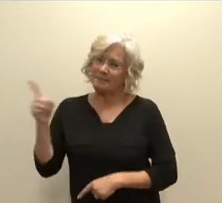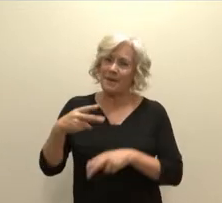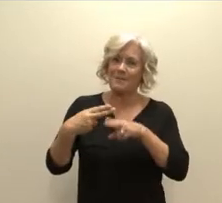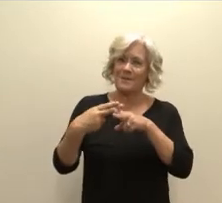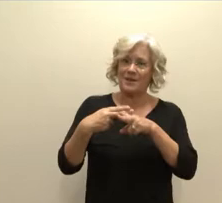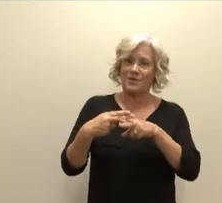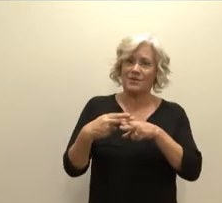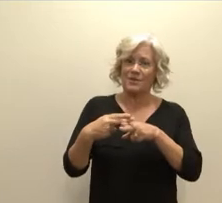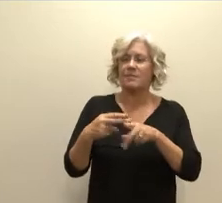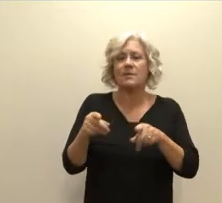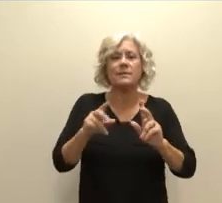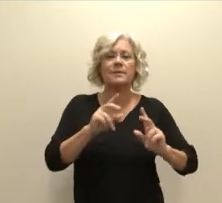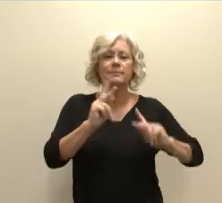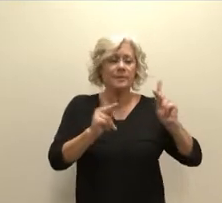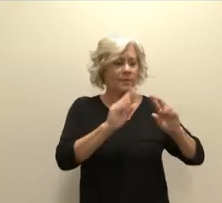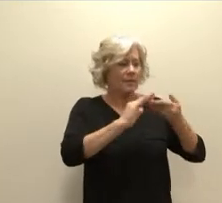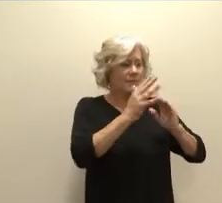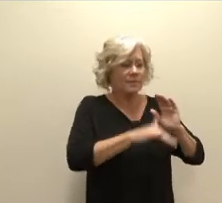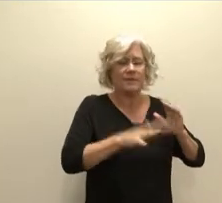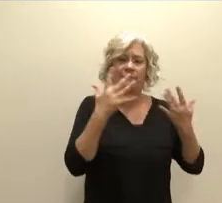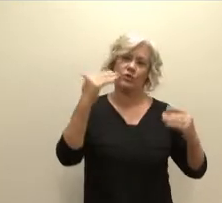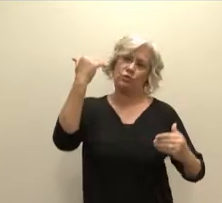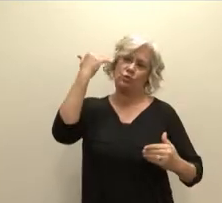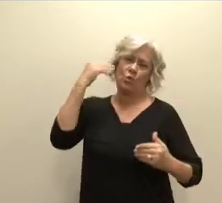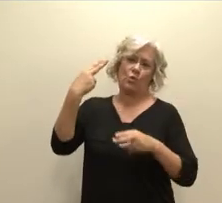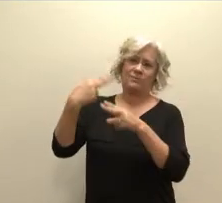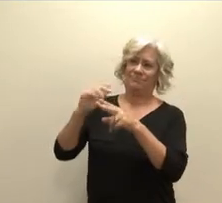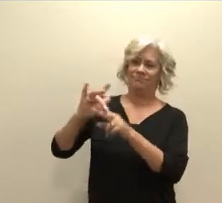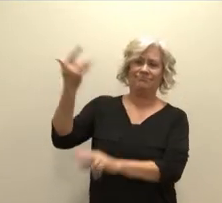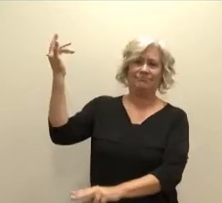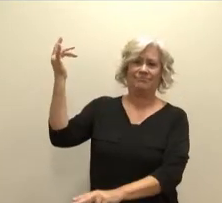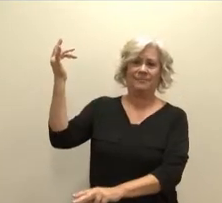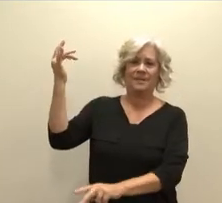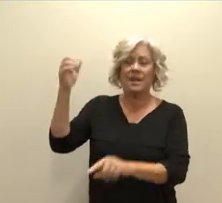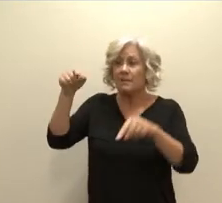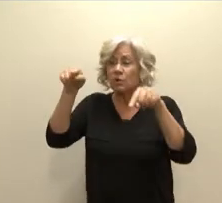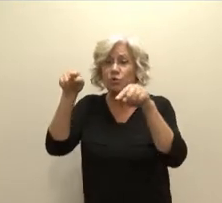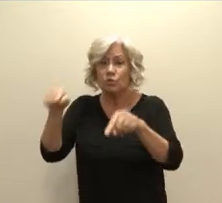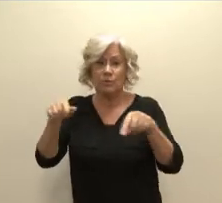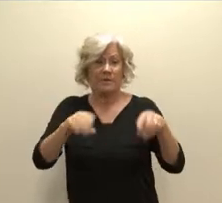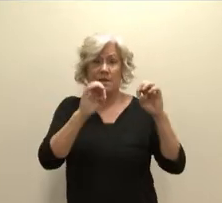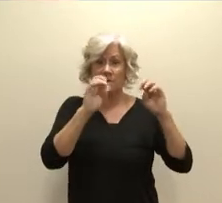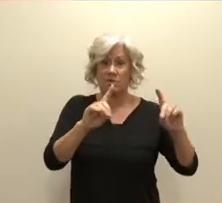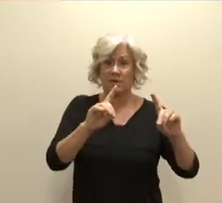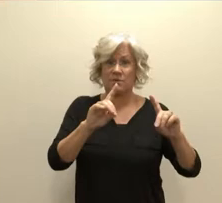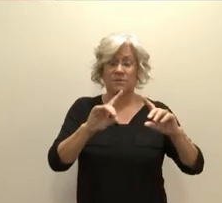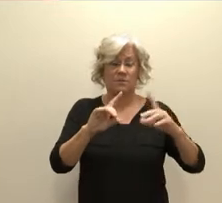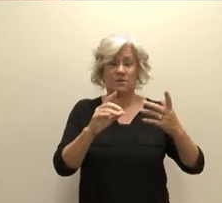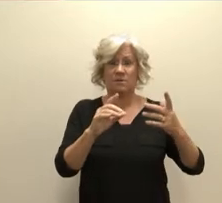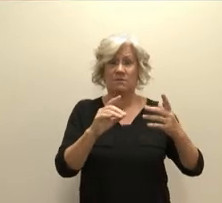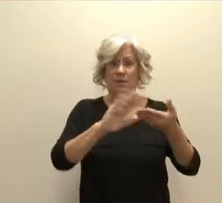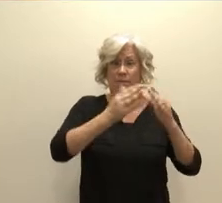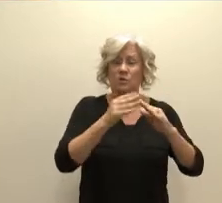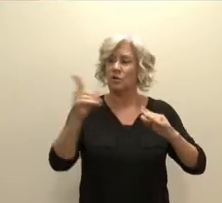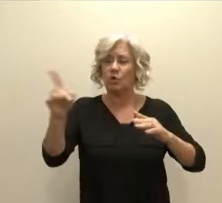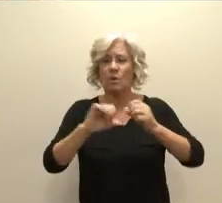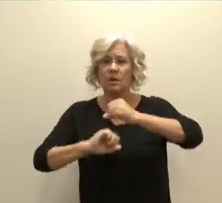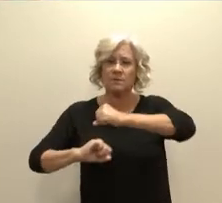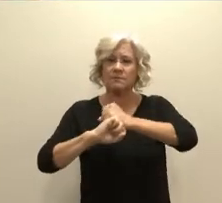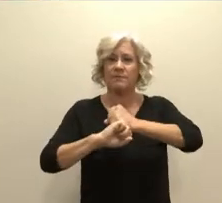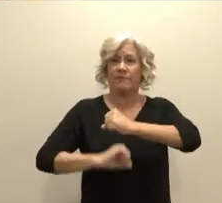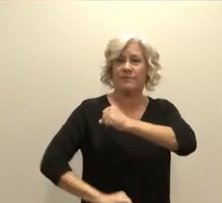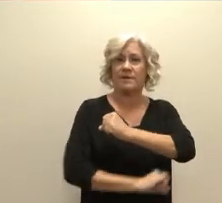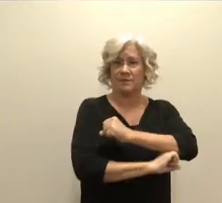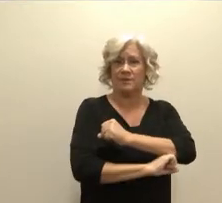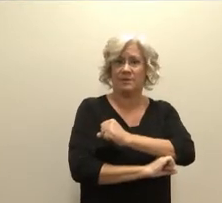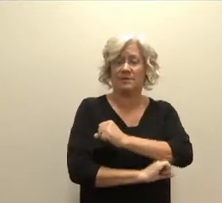are well known in the community. You are a pillar of the educational community, as well as the Waco community in the broader sense.